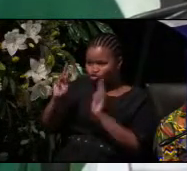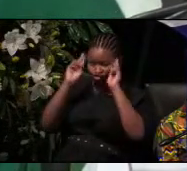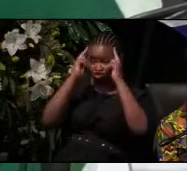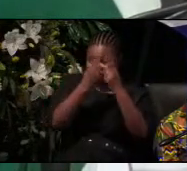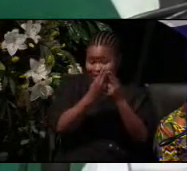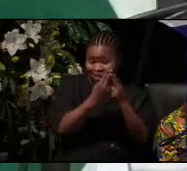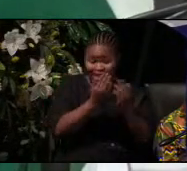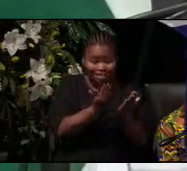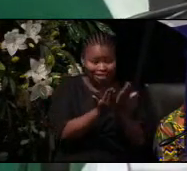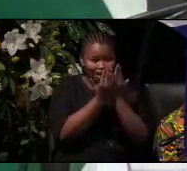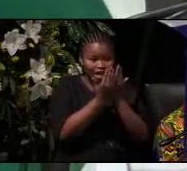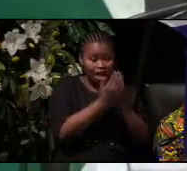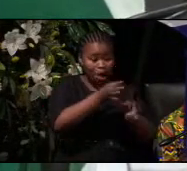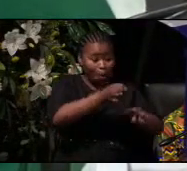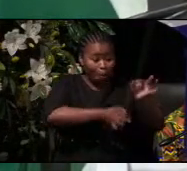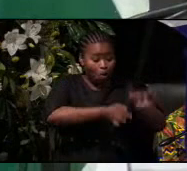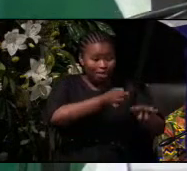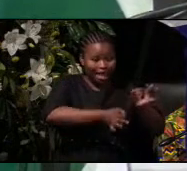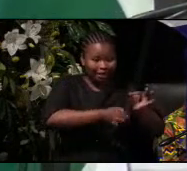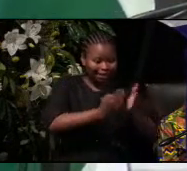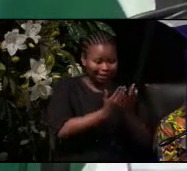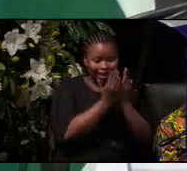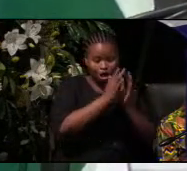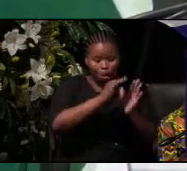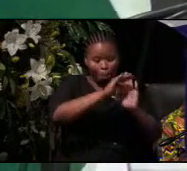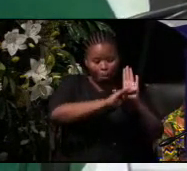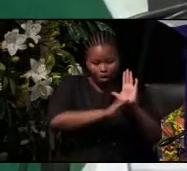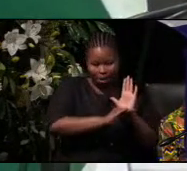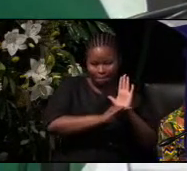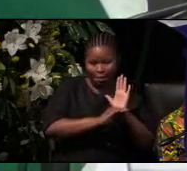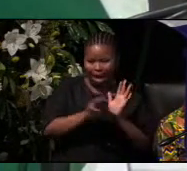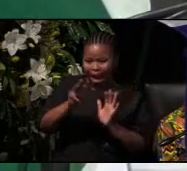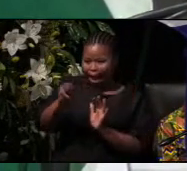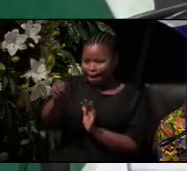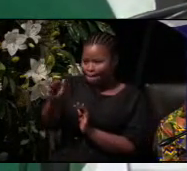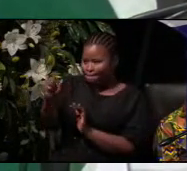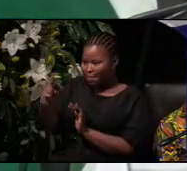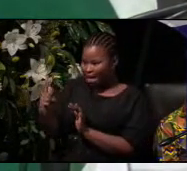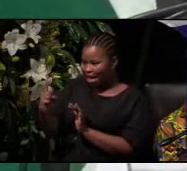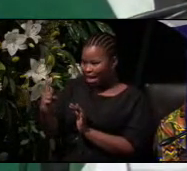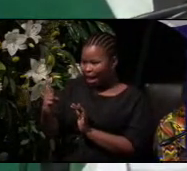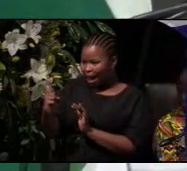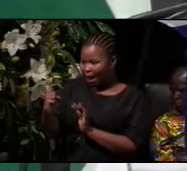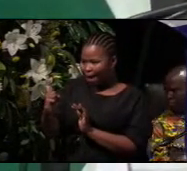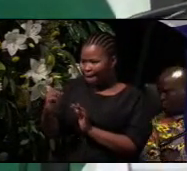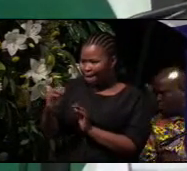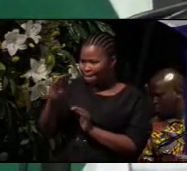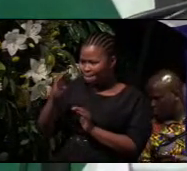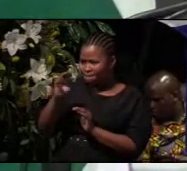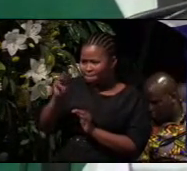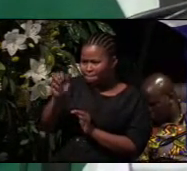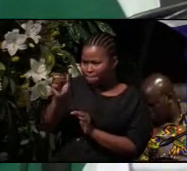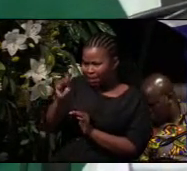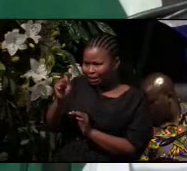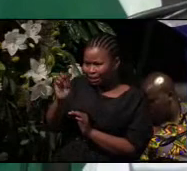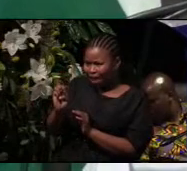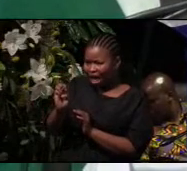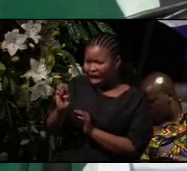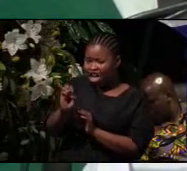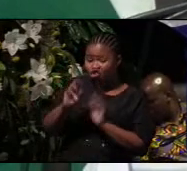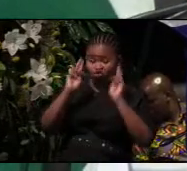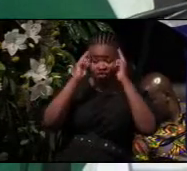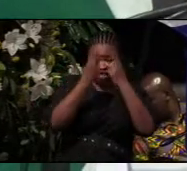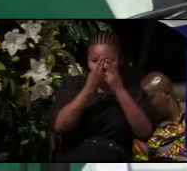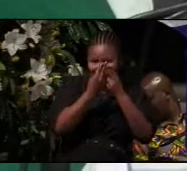and I studied peace and political studies program at Mac Max time University in Canada and obtained this ma